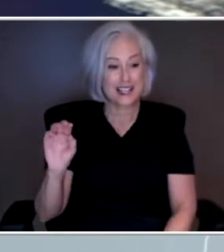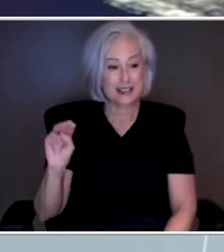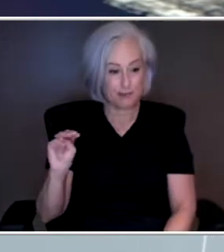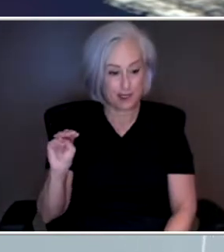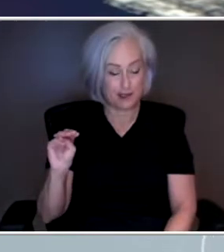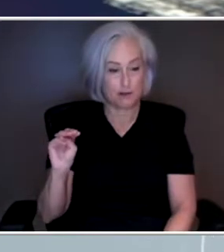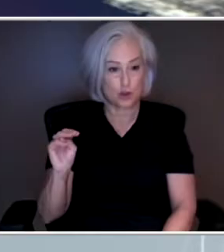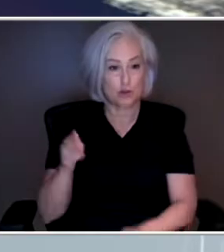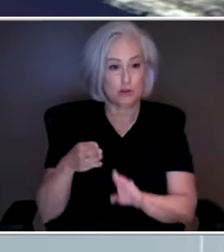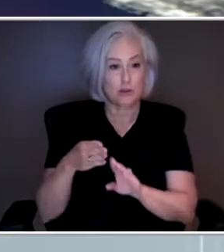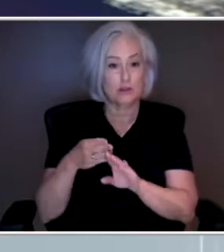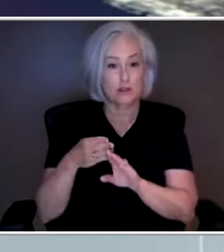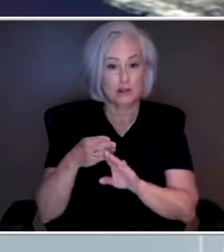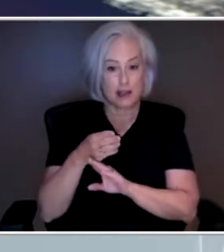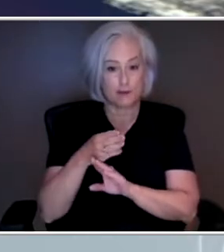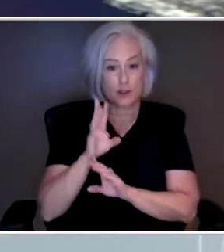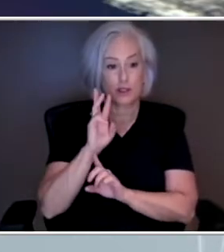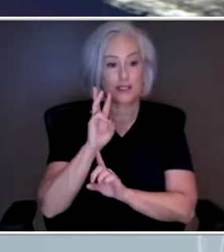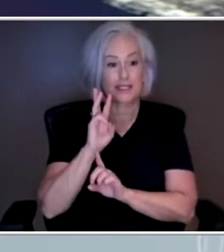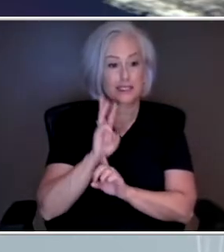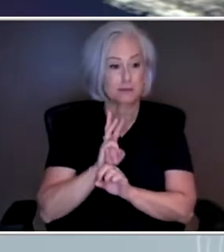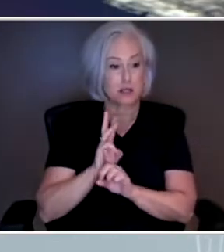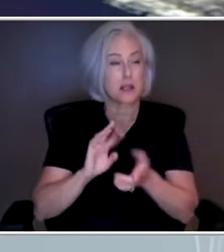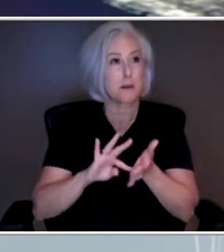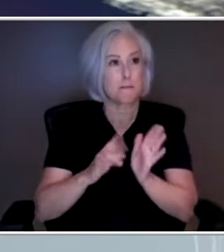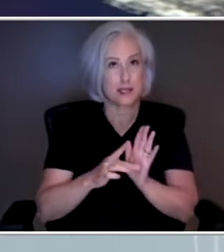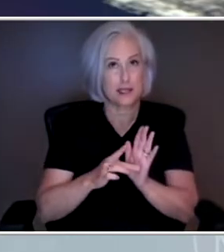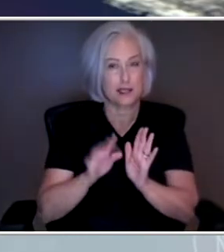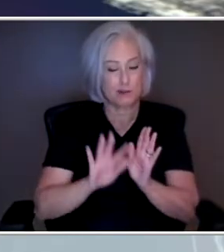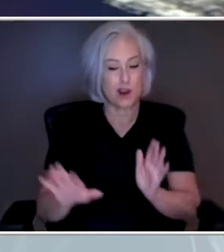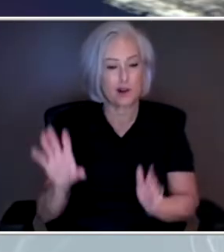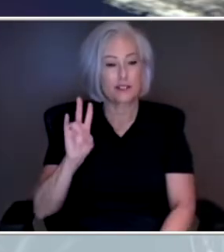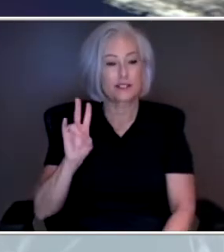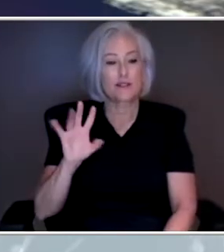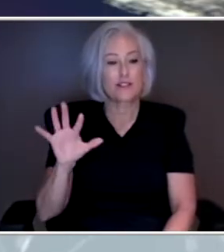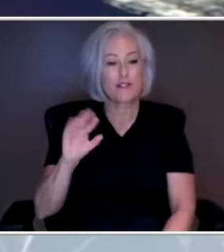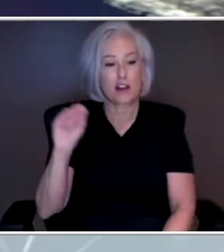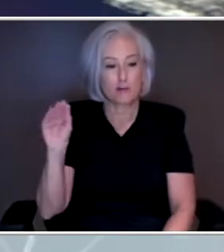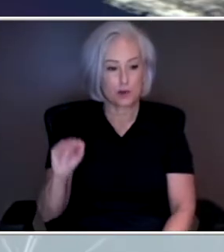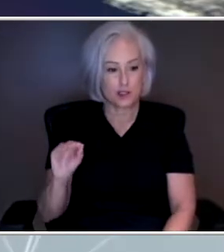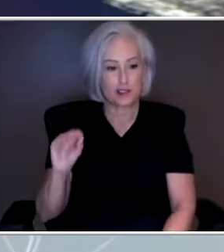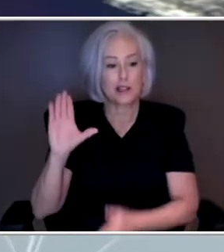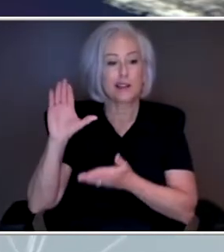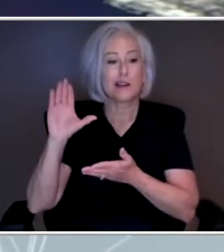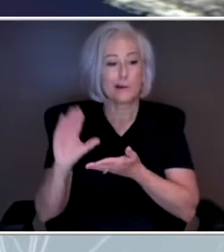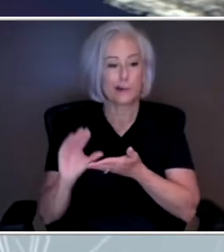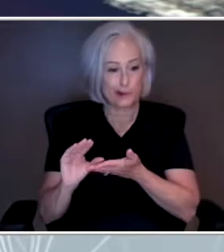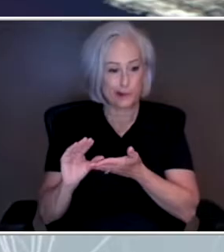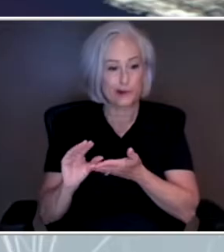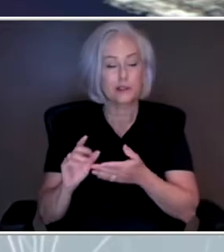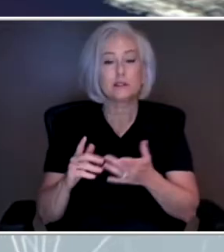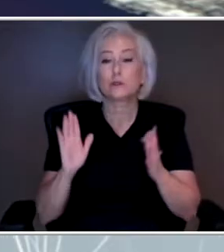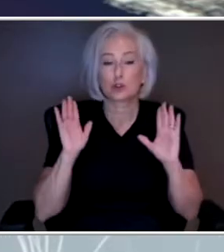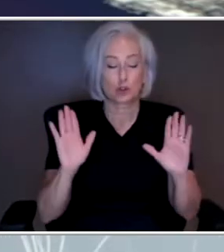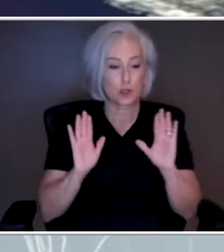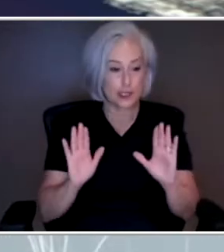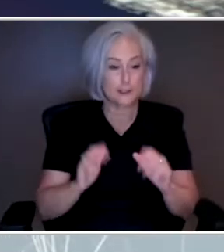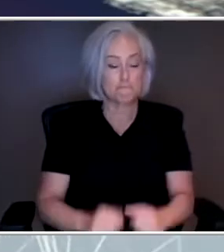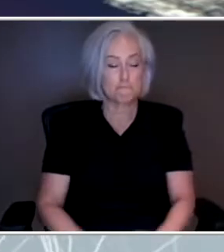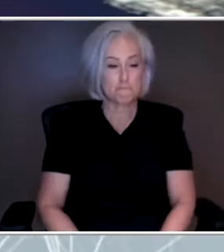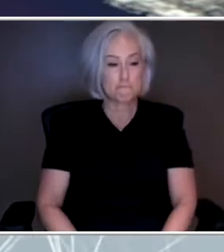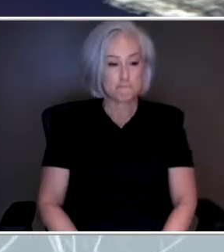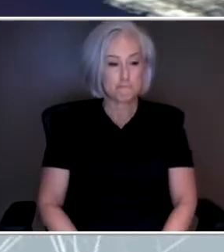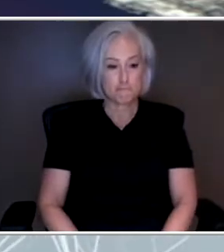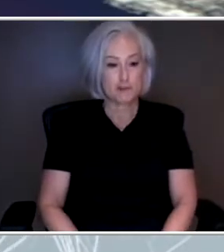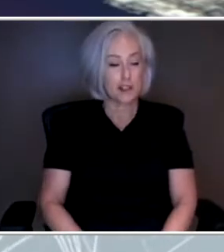it was 75% decrease. So that was our first checkpoint. So again, I think it's going to continue to decrease